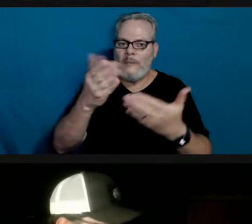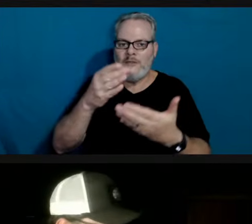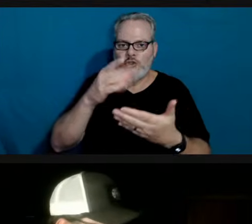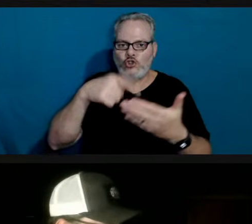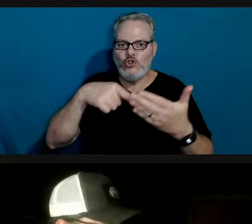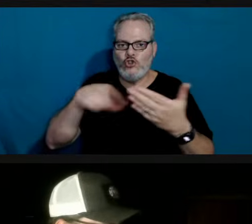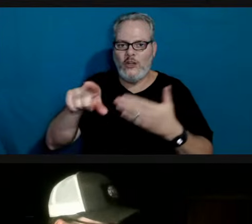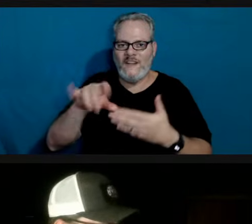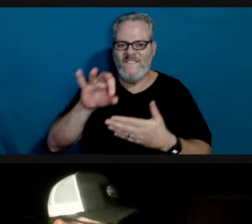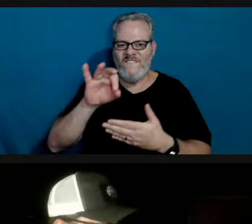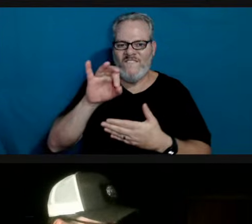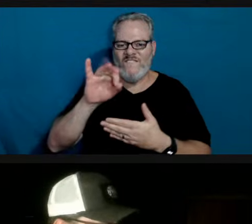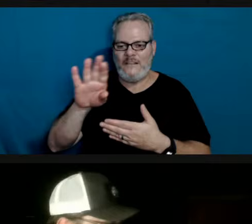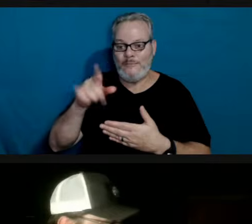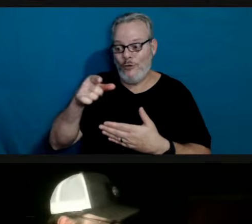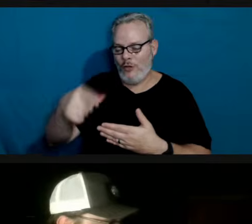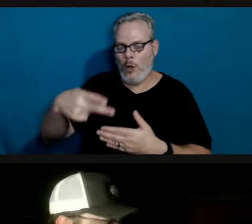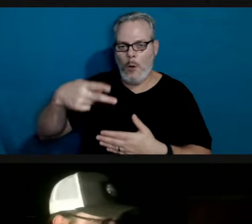Durgan.